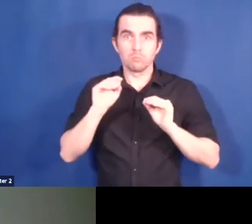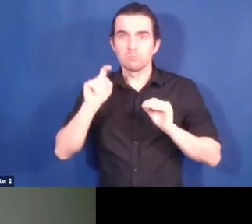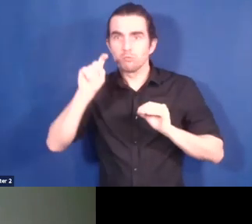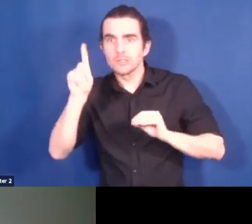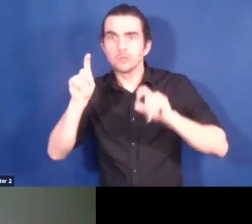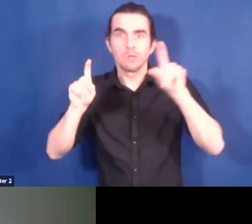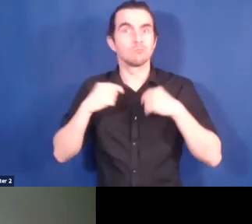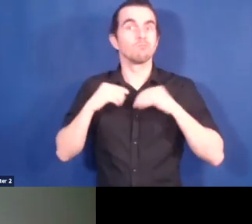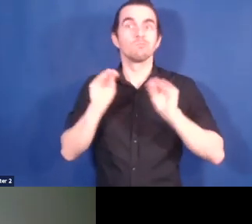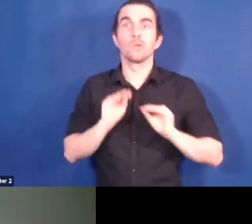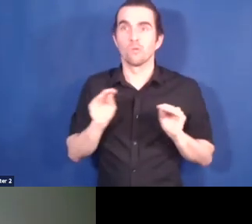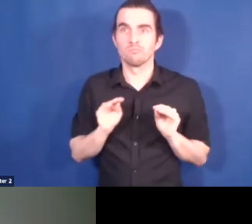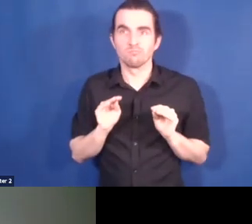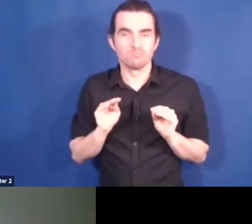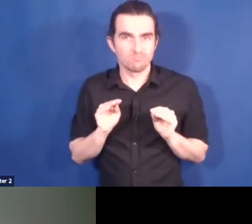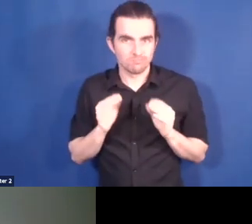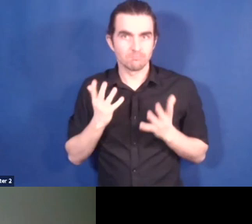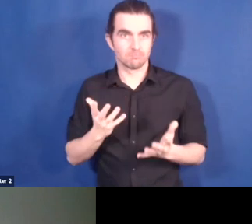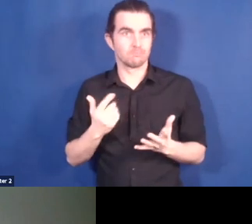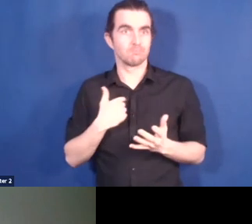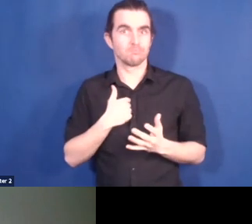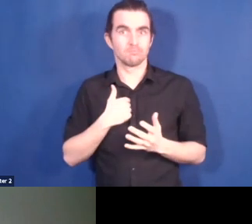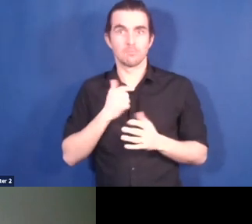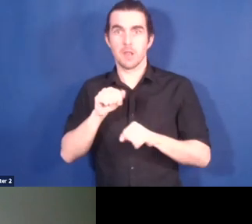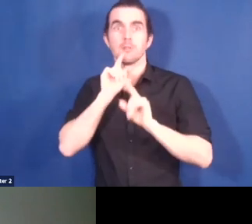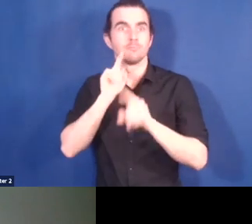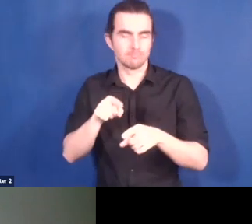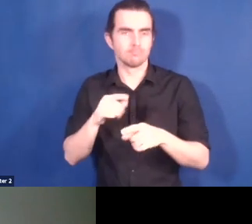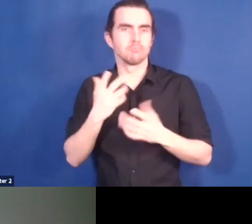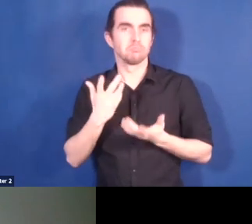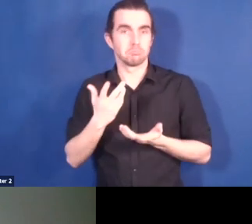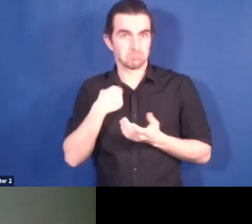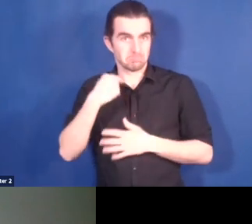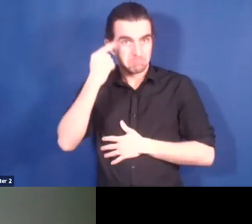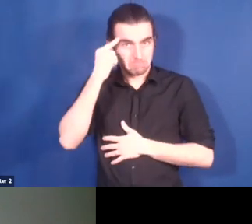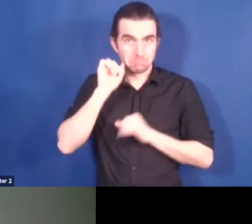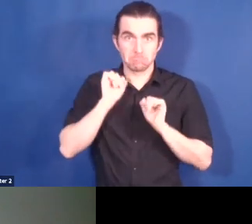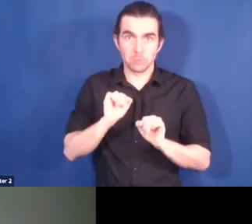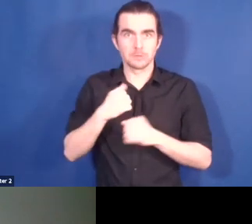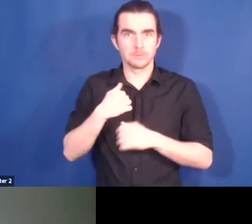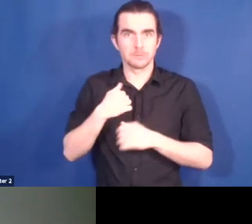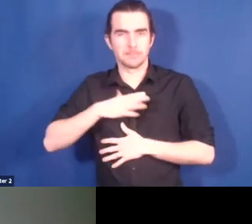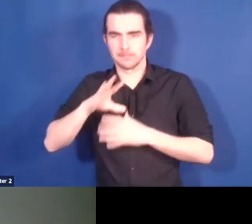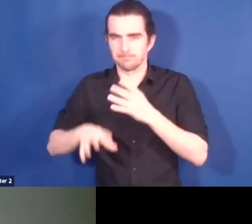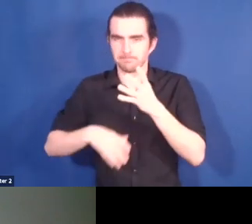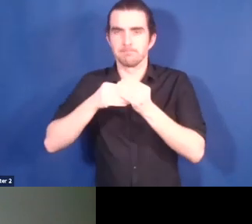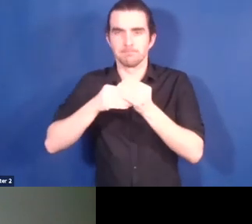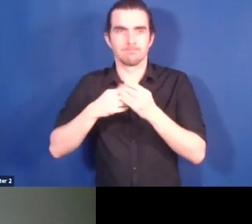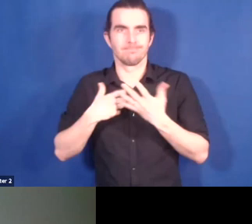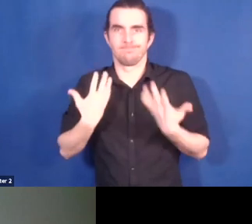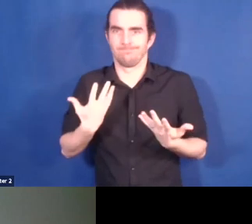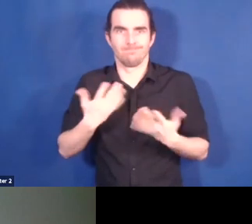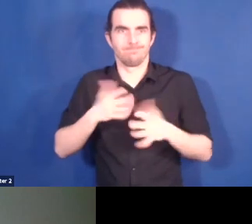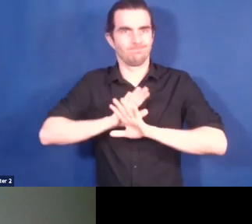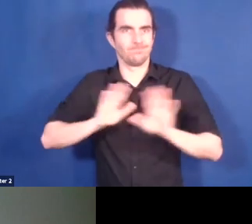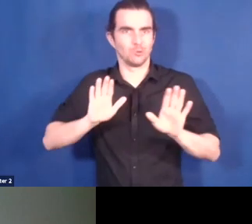would add as we come to the end of this conference is that this is a start. Okay.